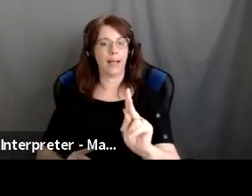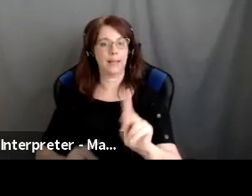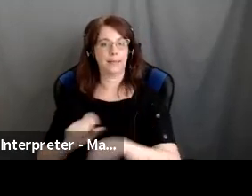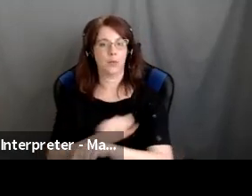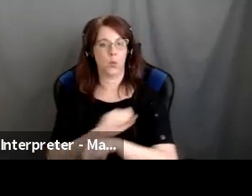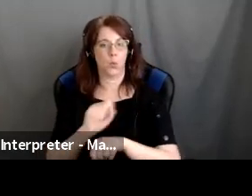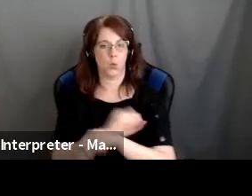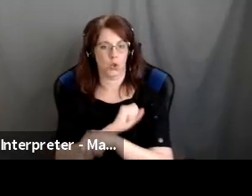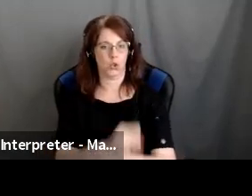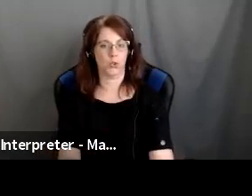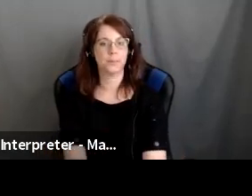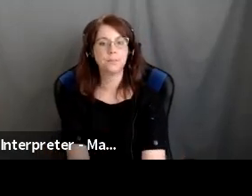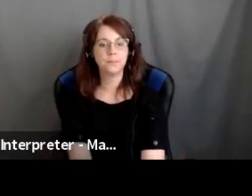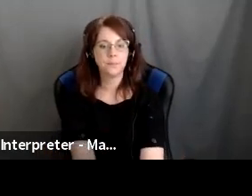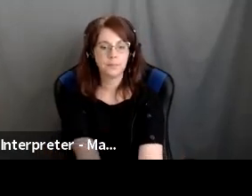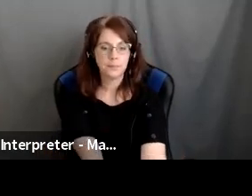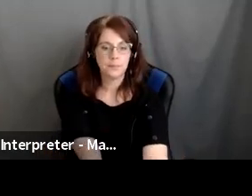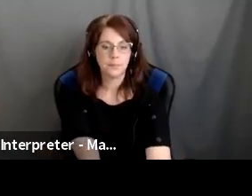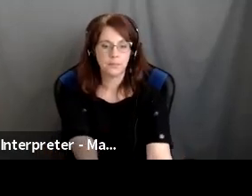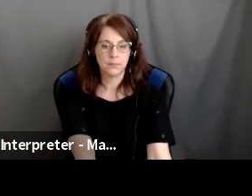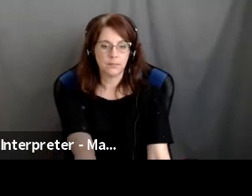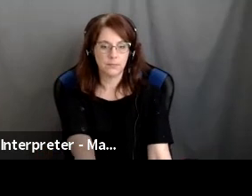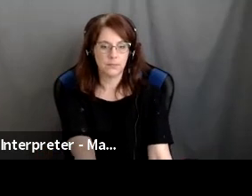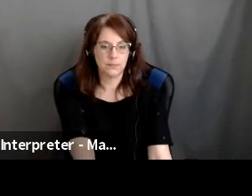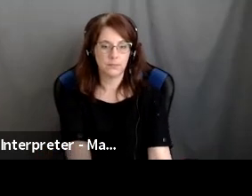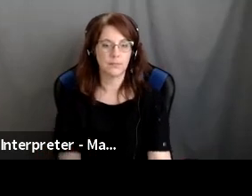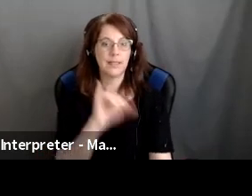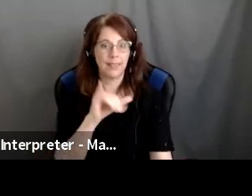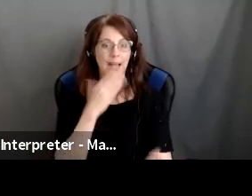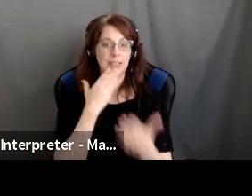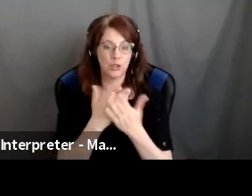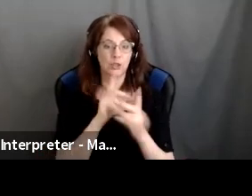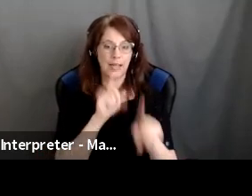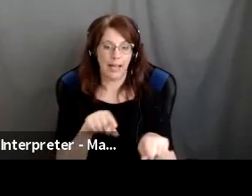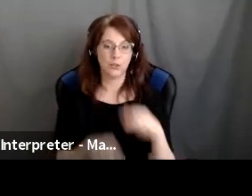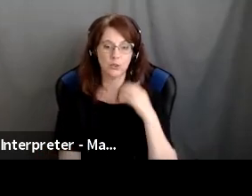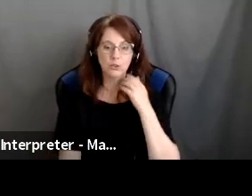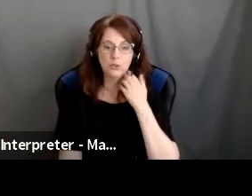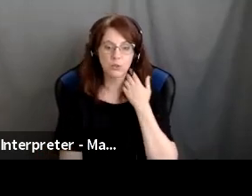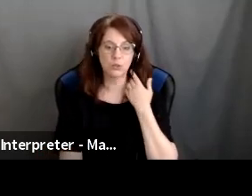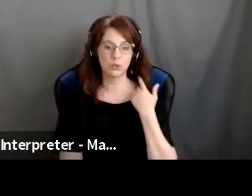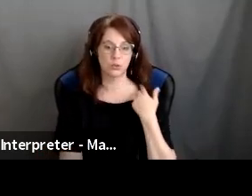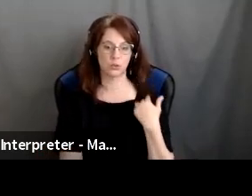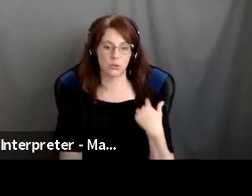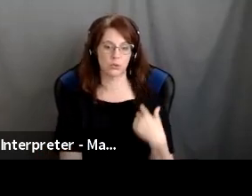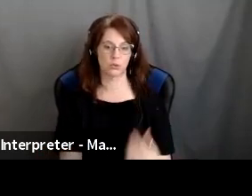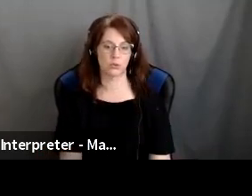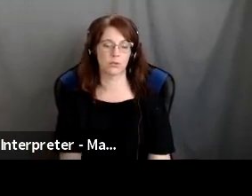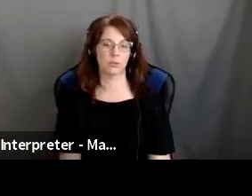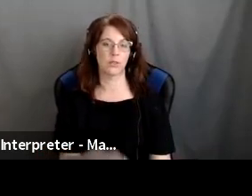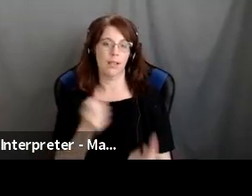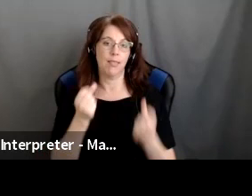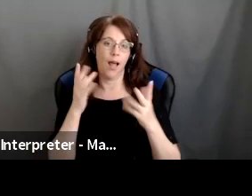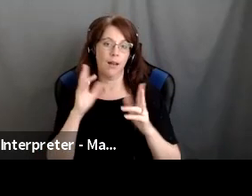employment goals. That is a good answer, because a lot of people take time off to raise